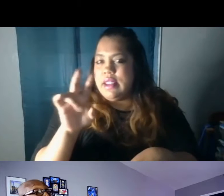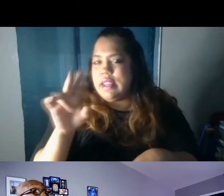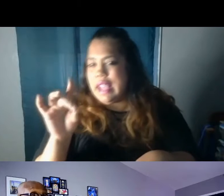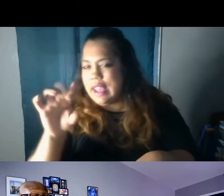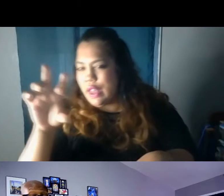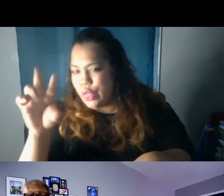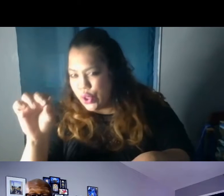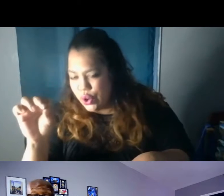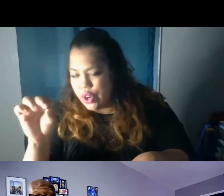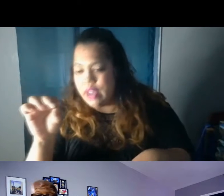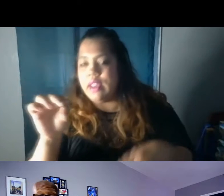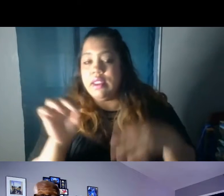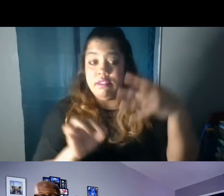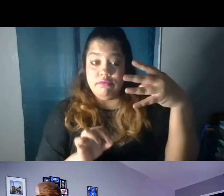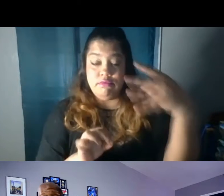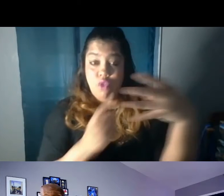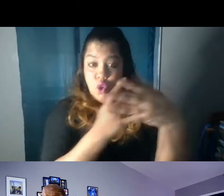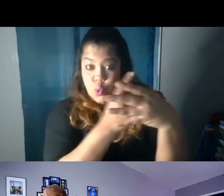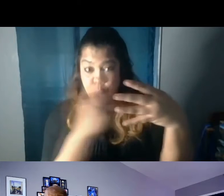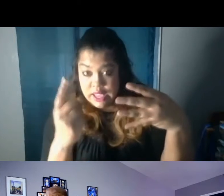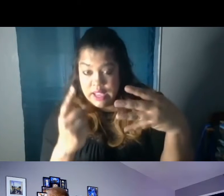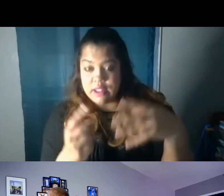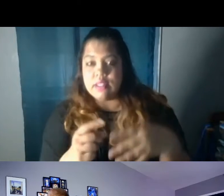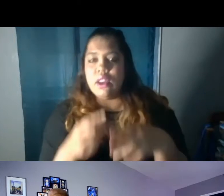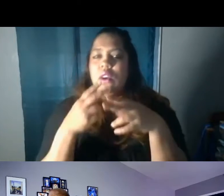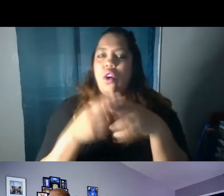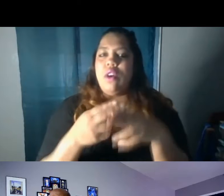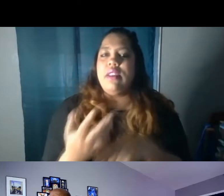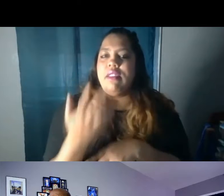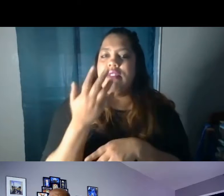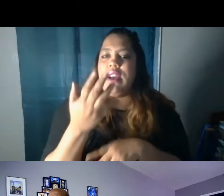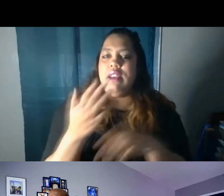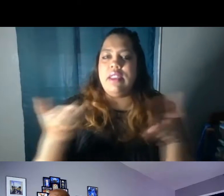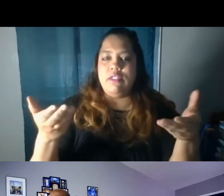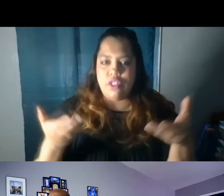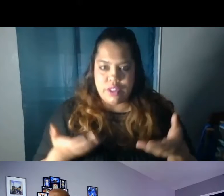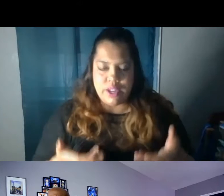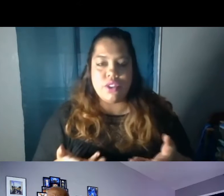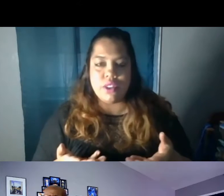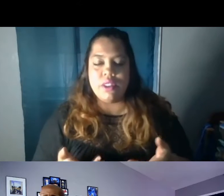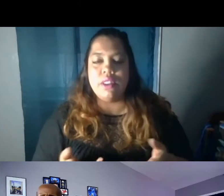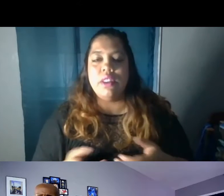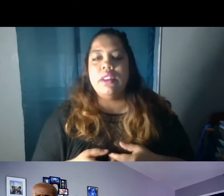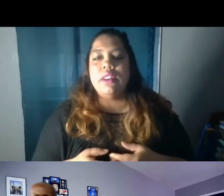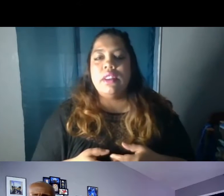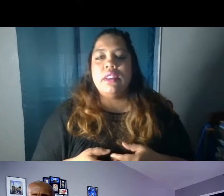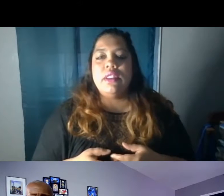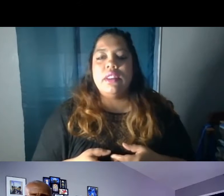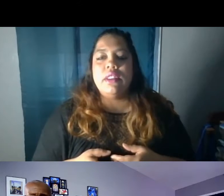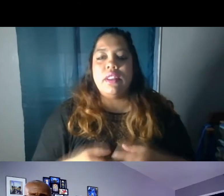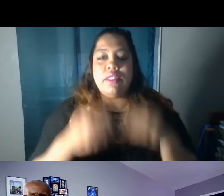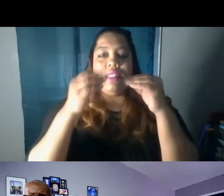For 4 weeks, it is the 5 invitations facilitated by Reverend Dr. Martha